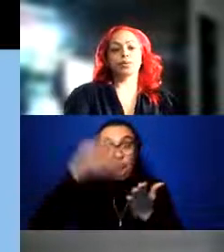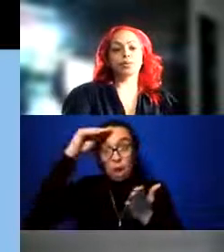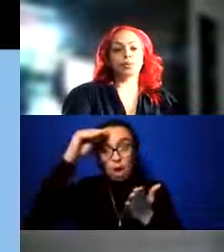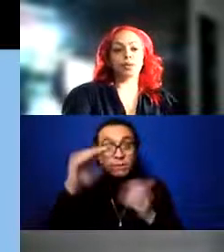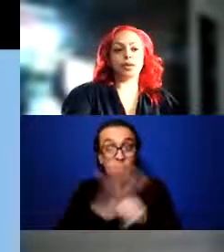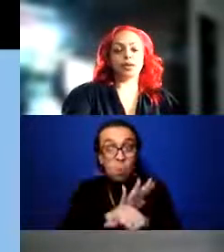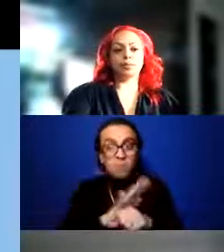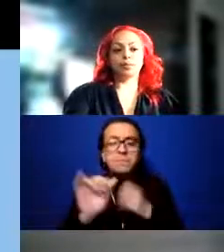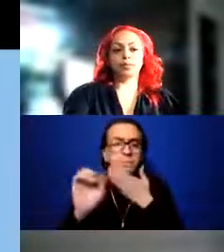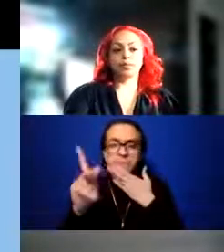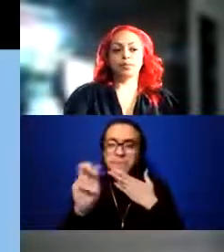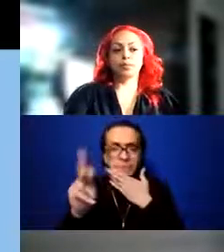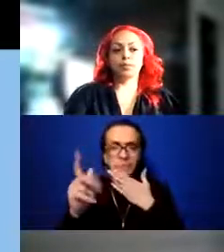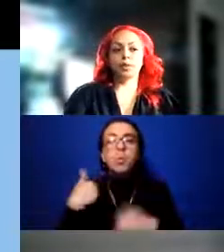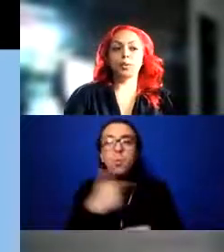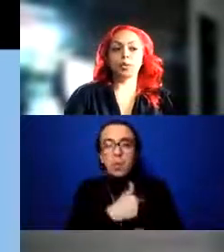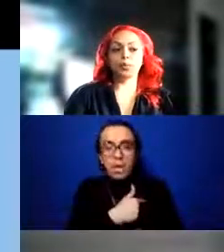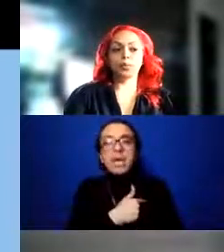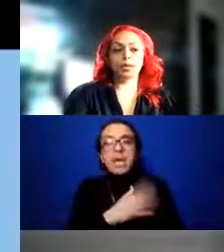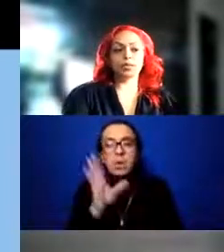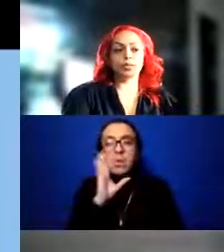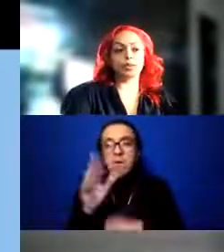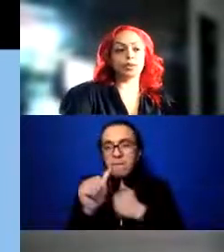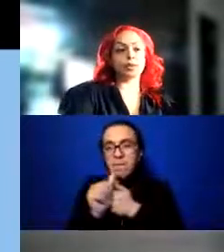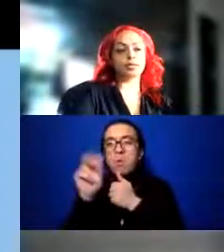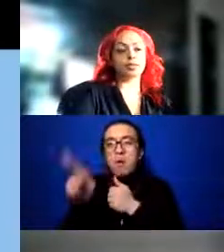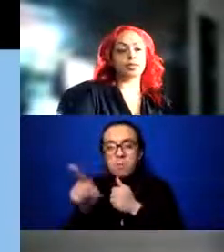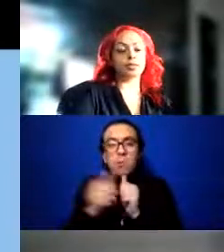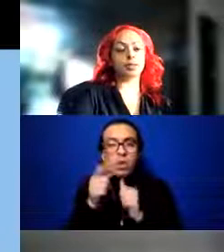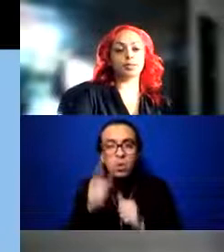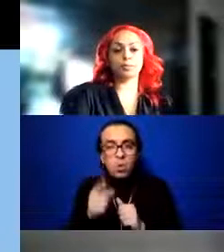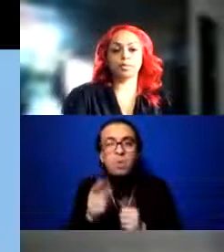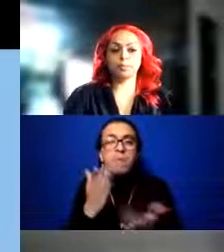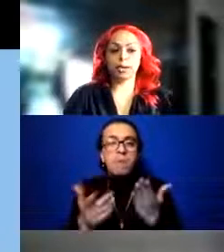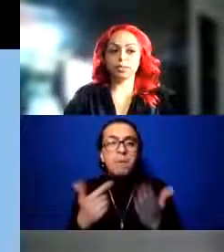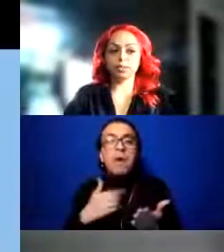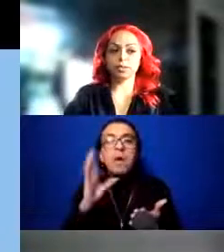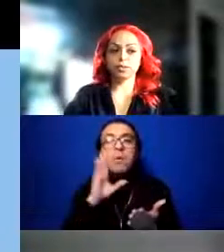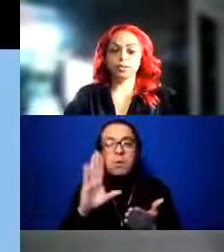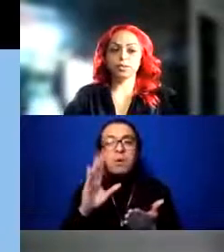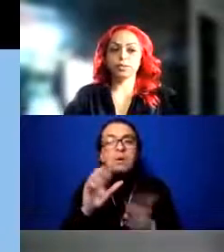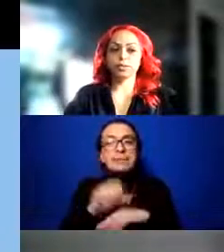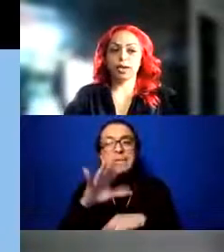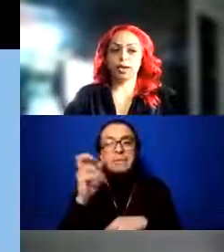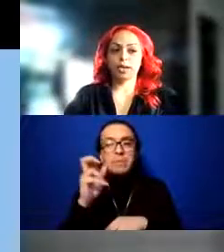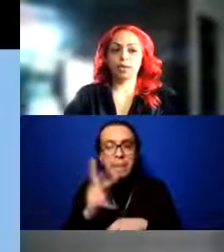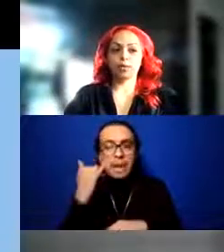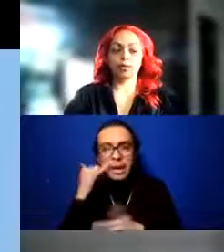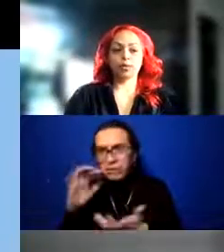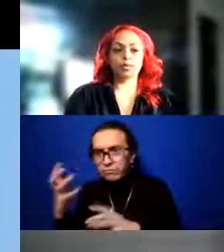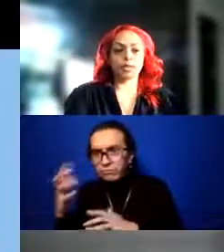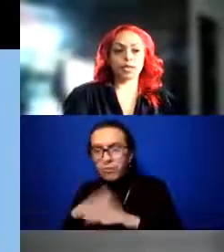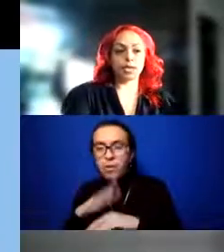know that we will be following up with that. So I may send the correspondence back to you to